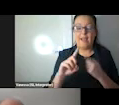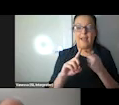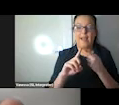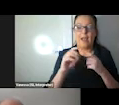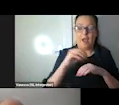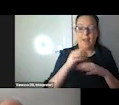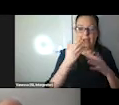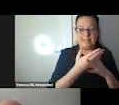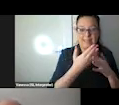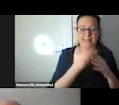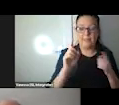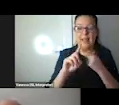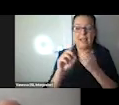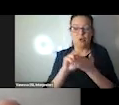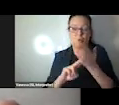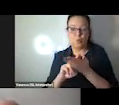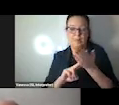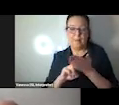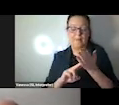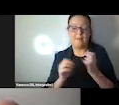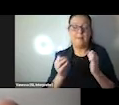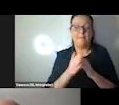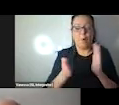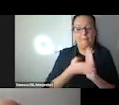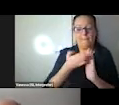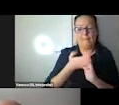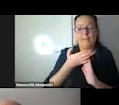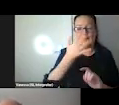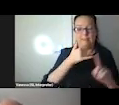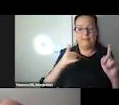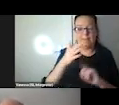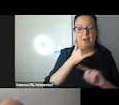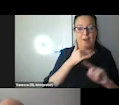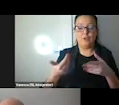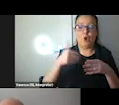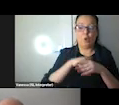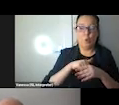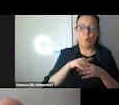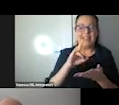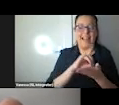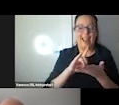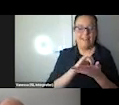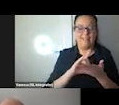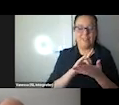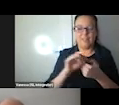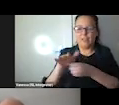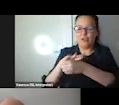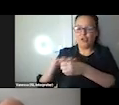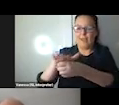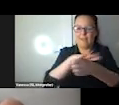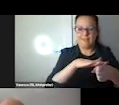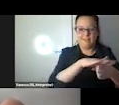accessibility and usability of the built environment, including heritage sites. So delighted to have Fionnuala